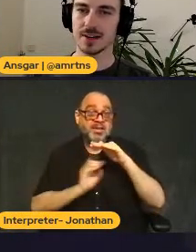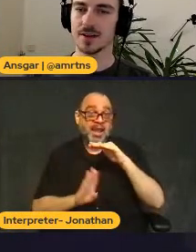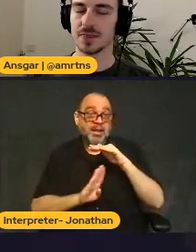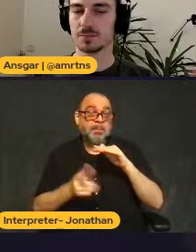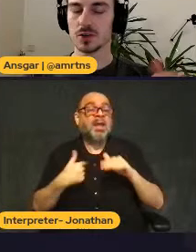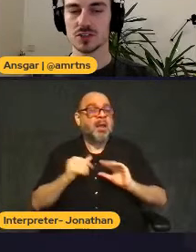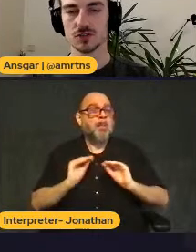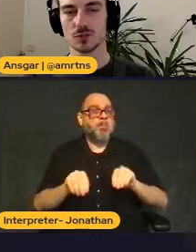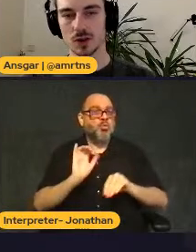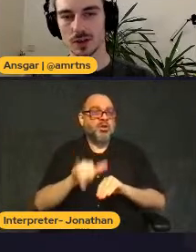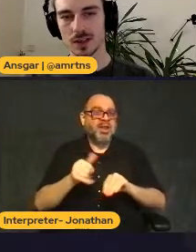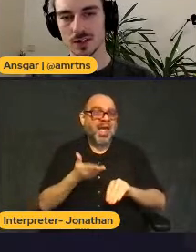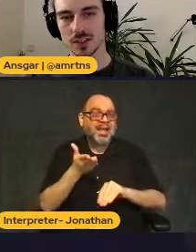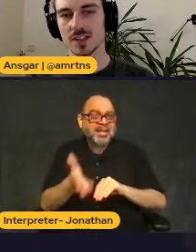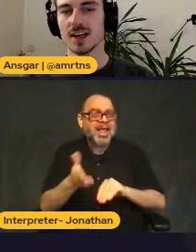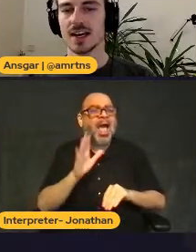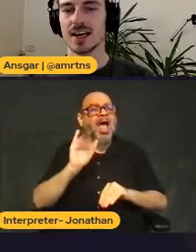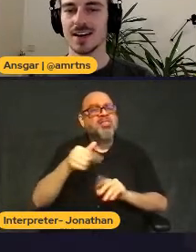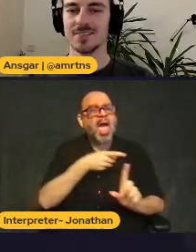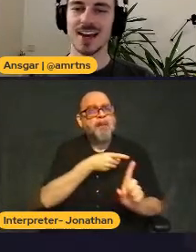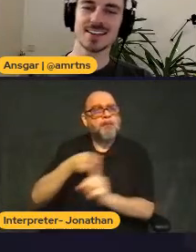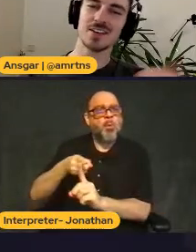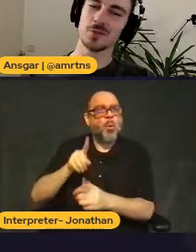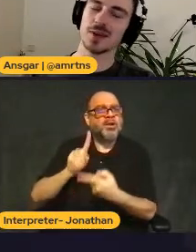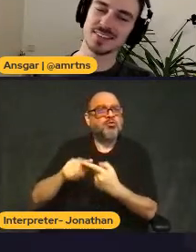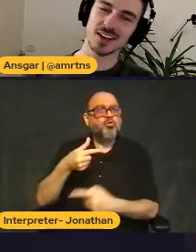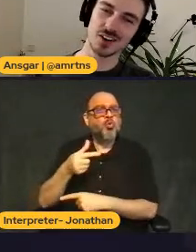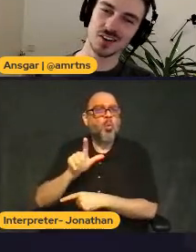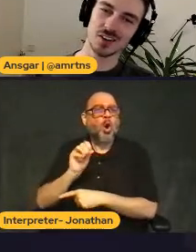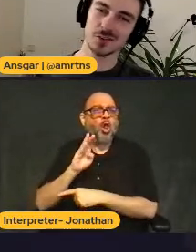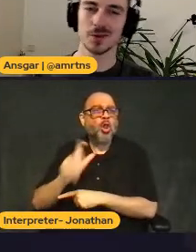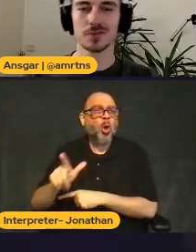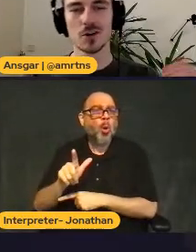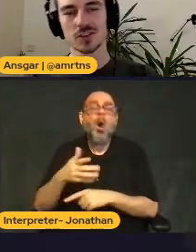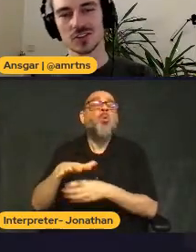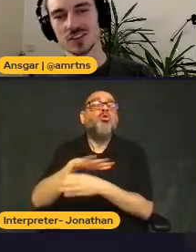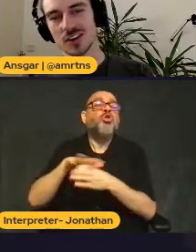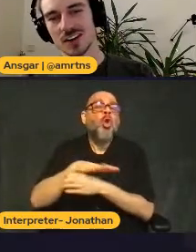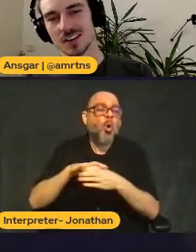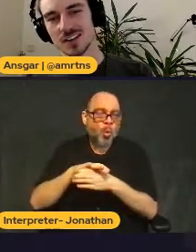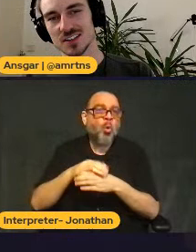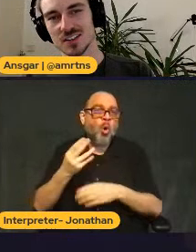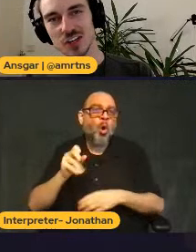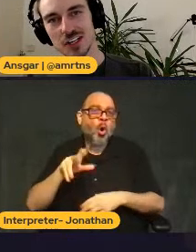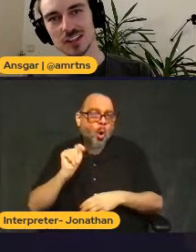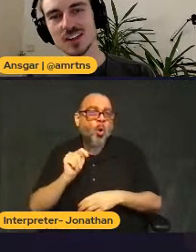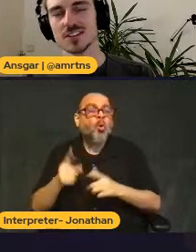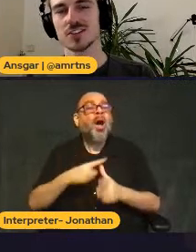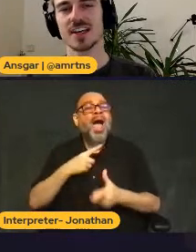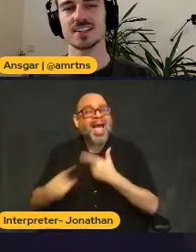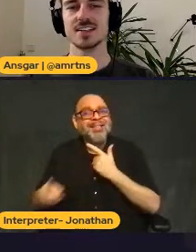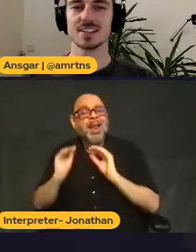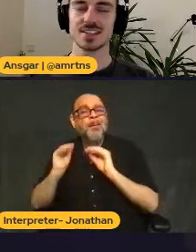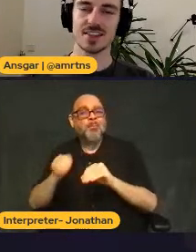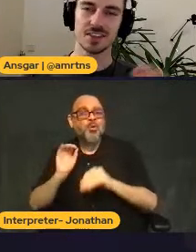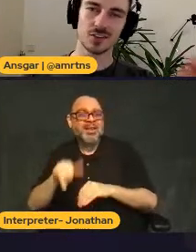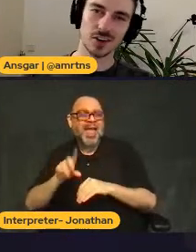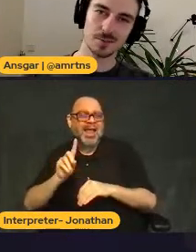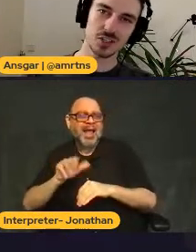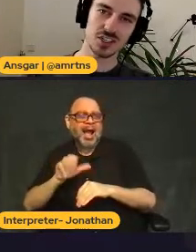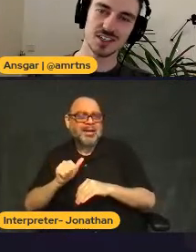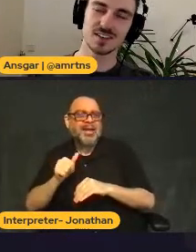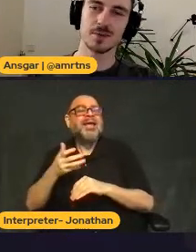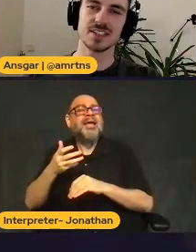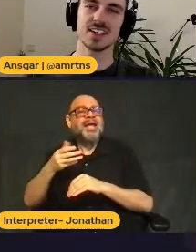have that points to localhost. And I'm replacing localhost with host.docker.internal so that inside the